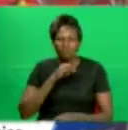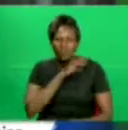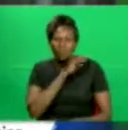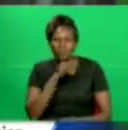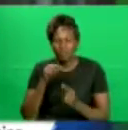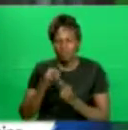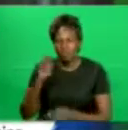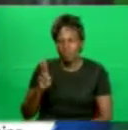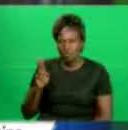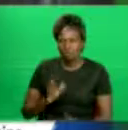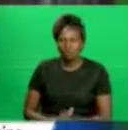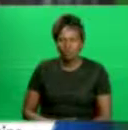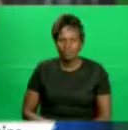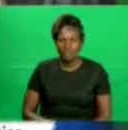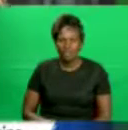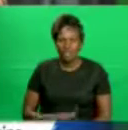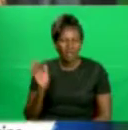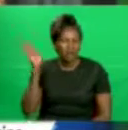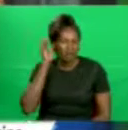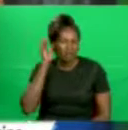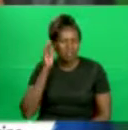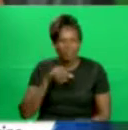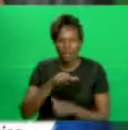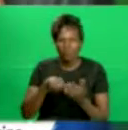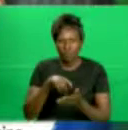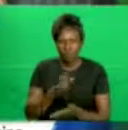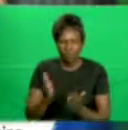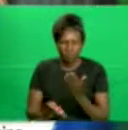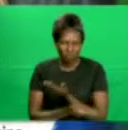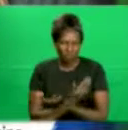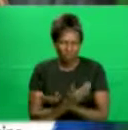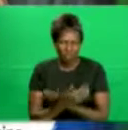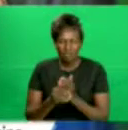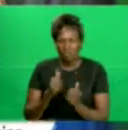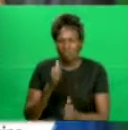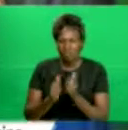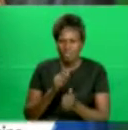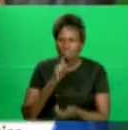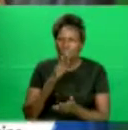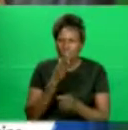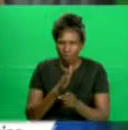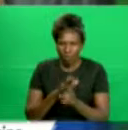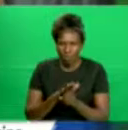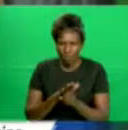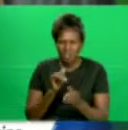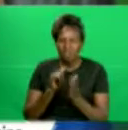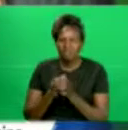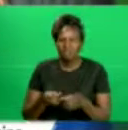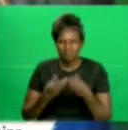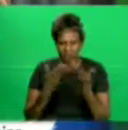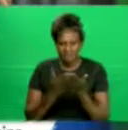Kenyatta. I have heard your concerns this morning, which I promise to deliver to His